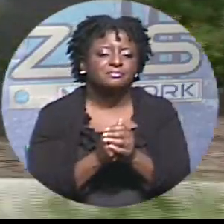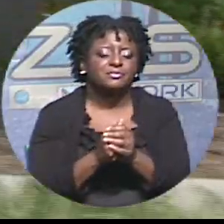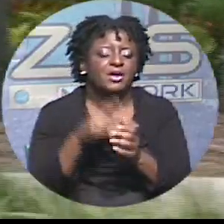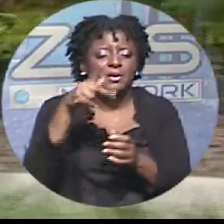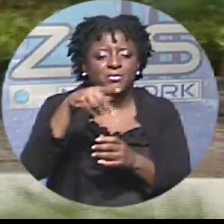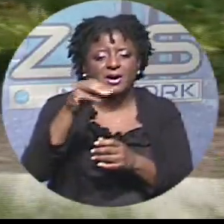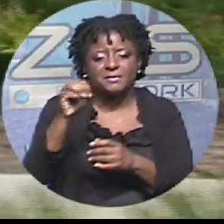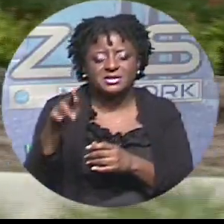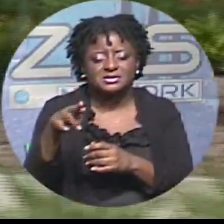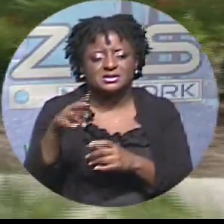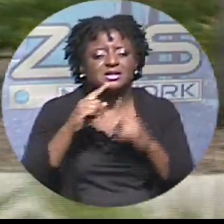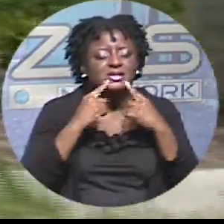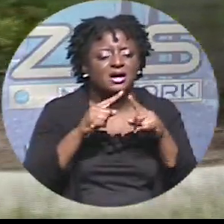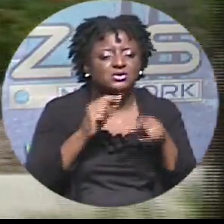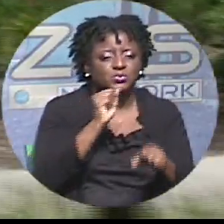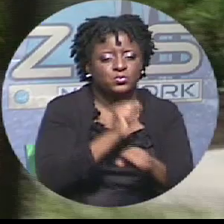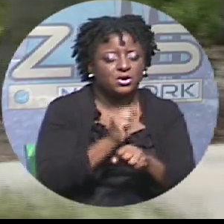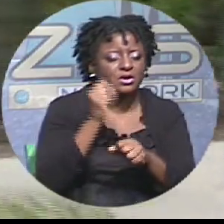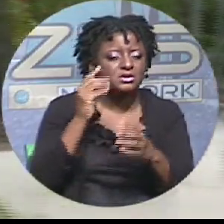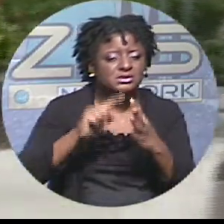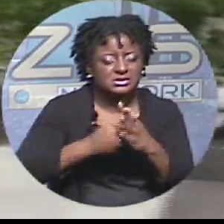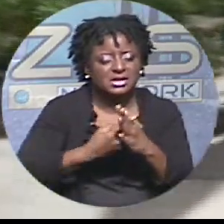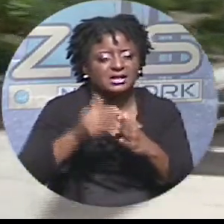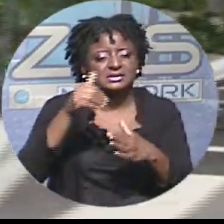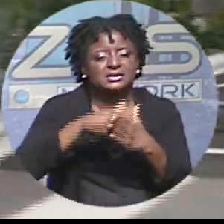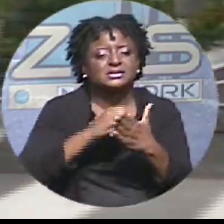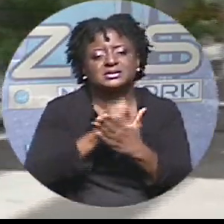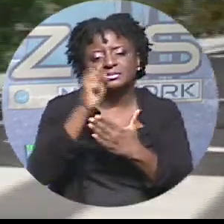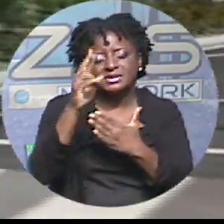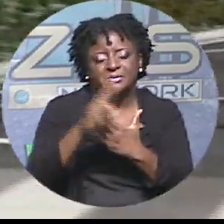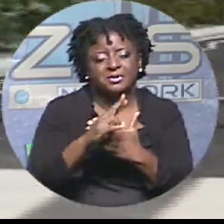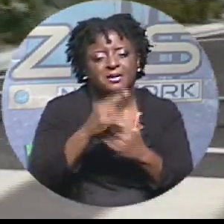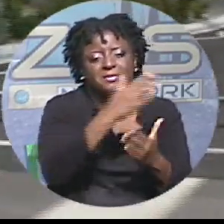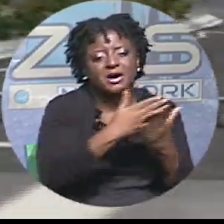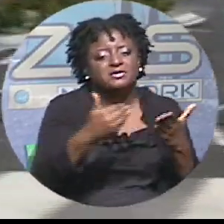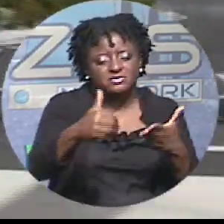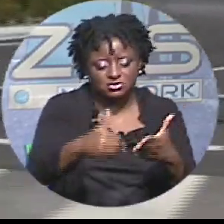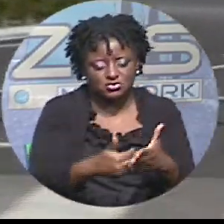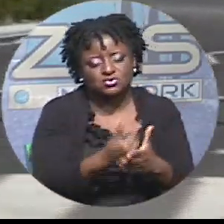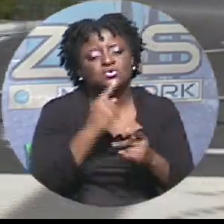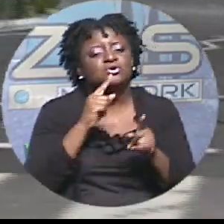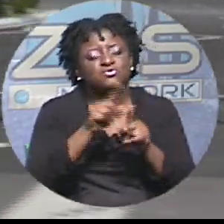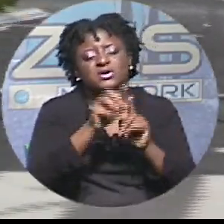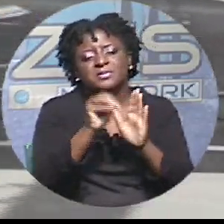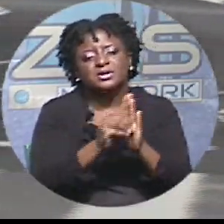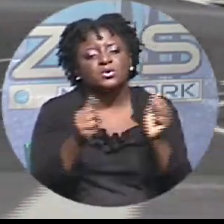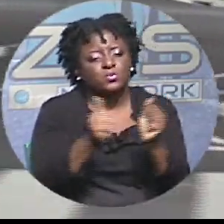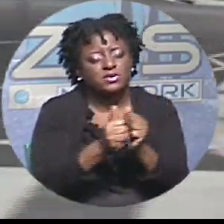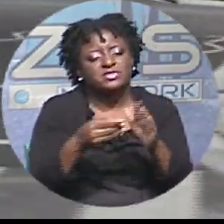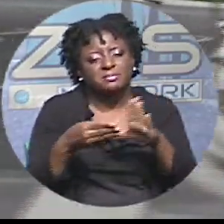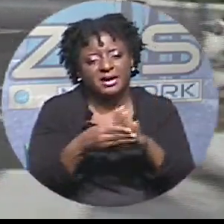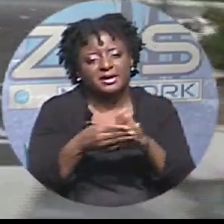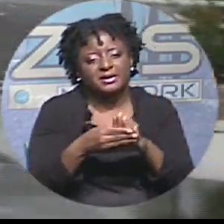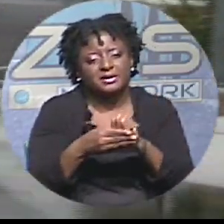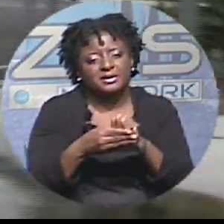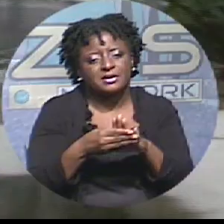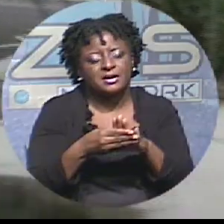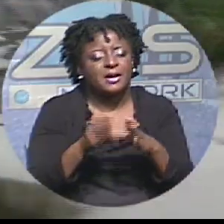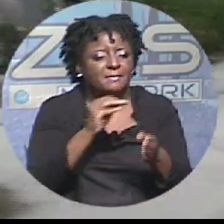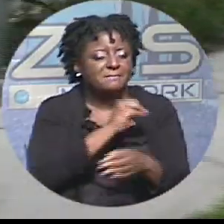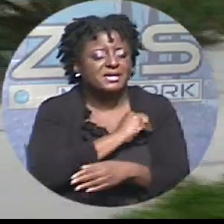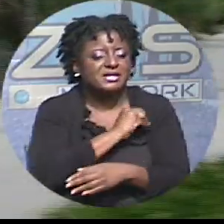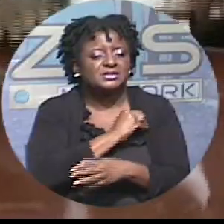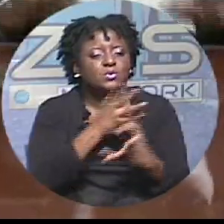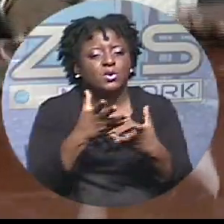begin in September as part of a new agreement with the Export-Import Bank of China. Minnis says he would like to know the pertinent details of